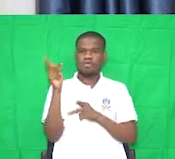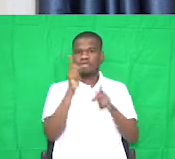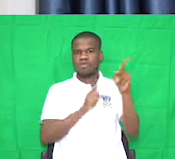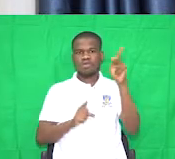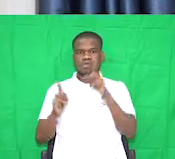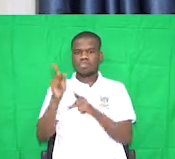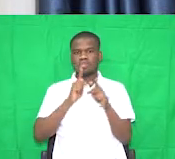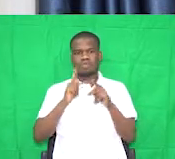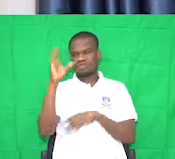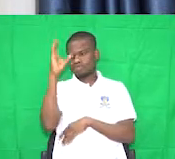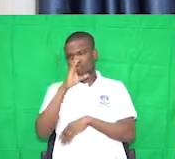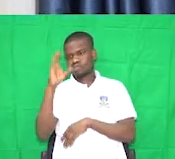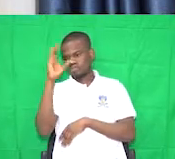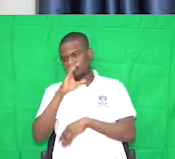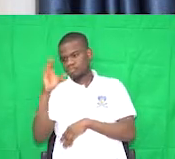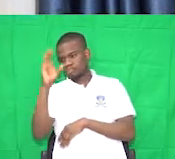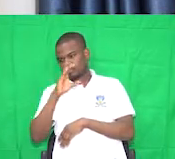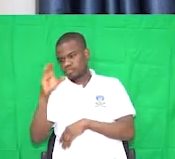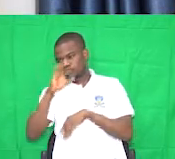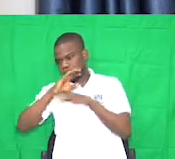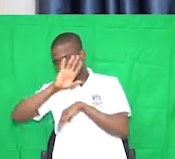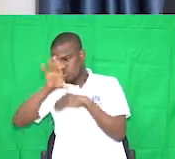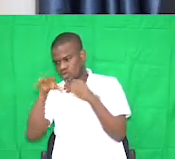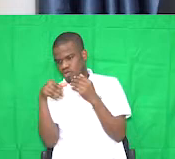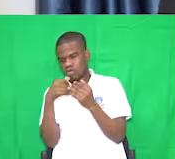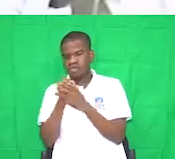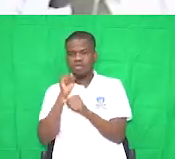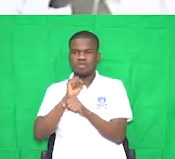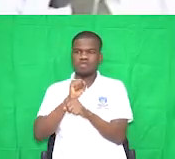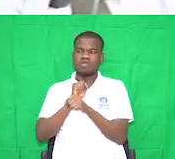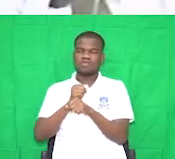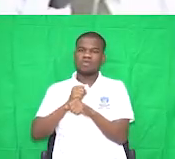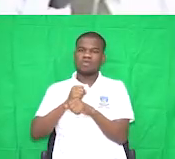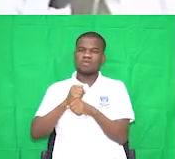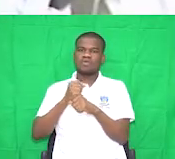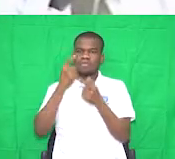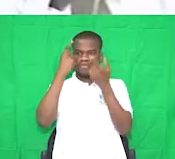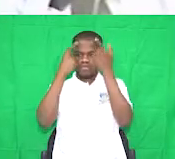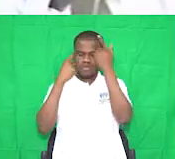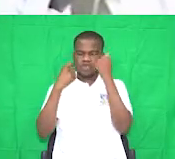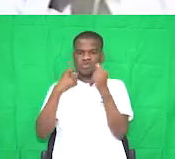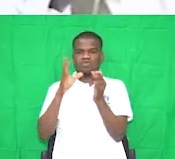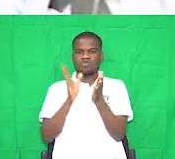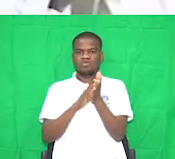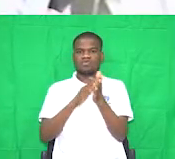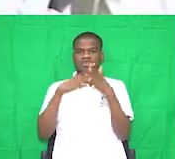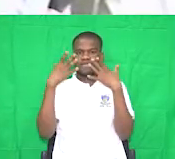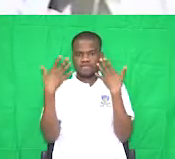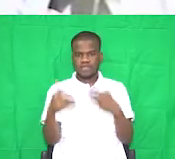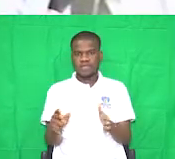amateurs, recruits, professionals, are sent into the field.